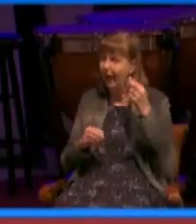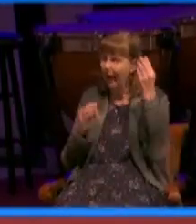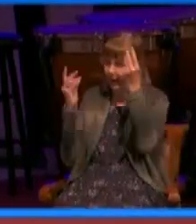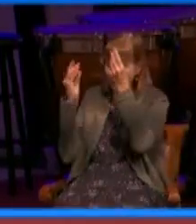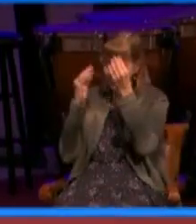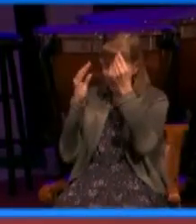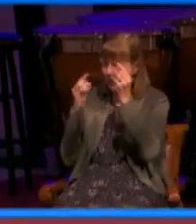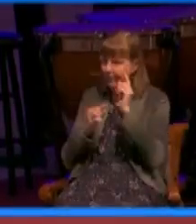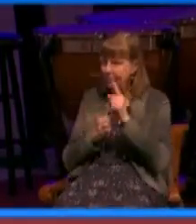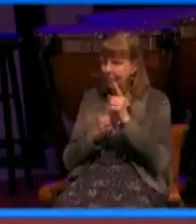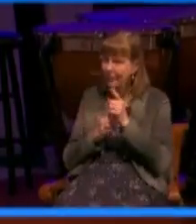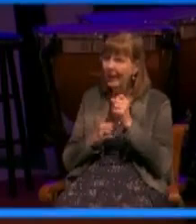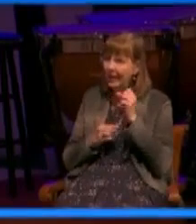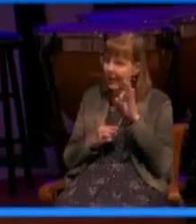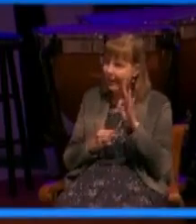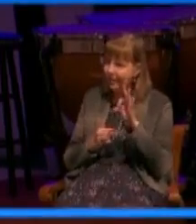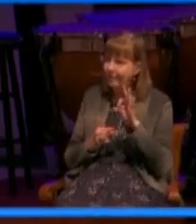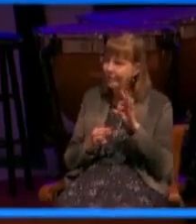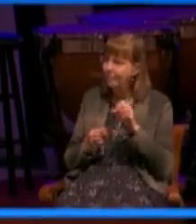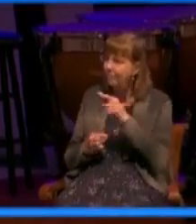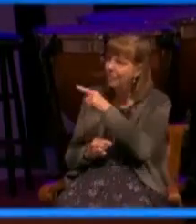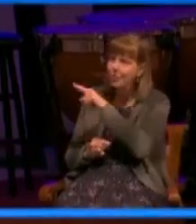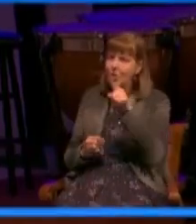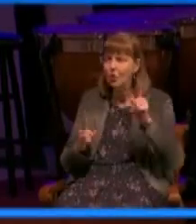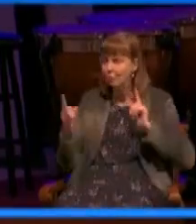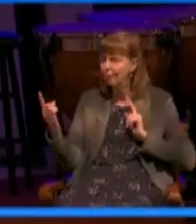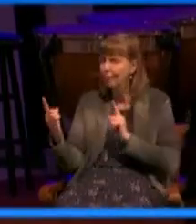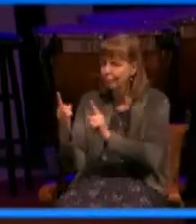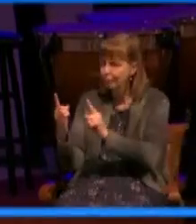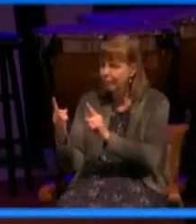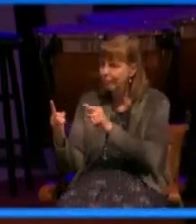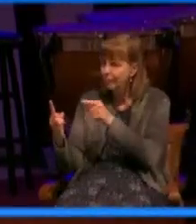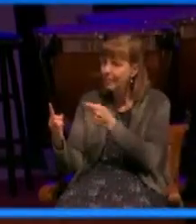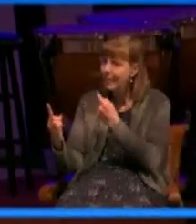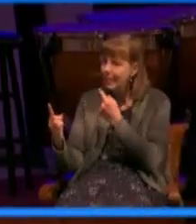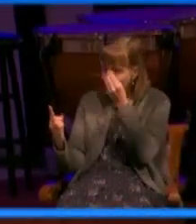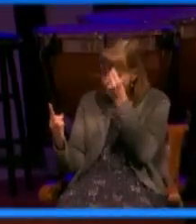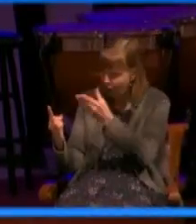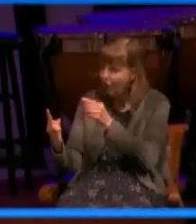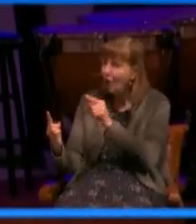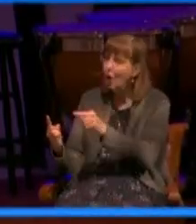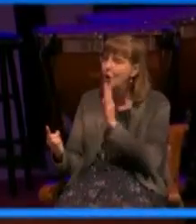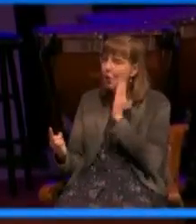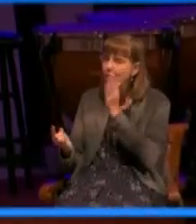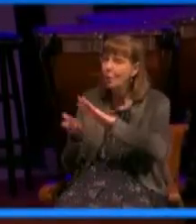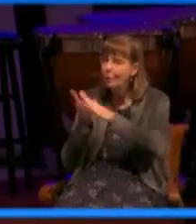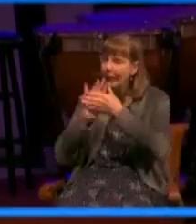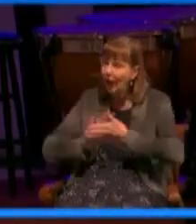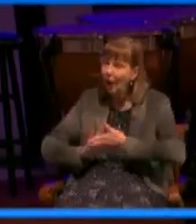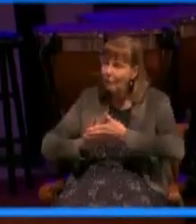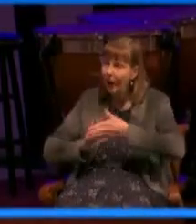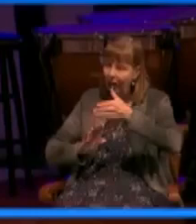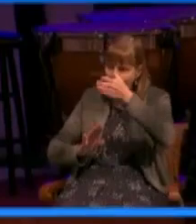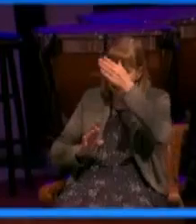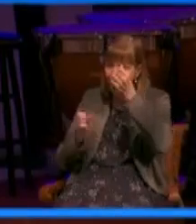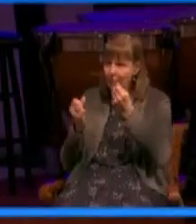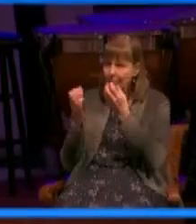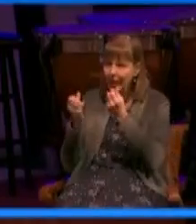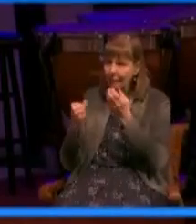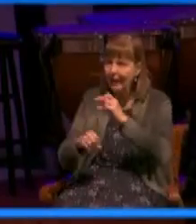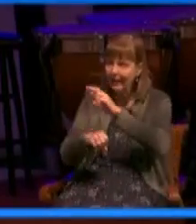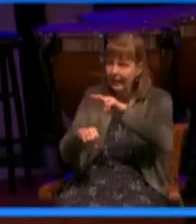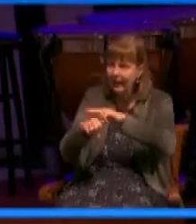and say, hey, by the way, you're going to be the father of nations, and from you will come kings, and God's going to be with you for